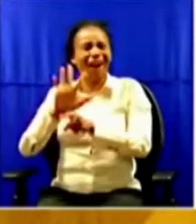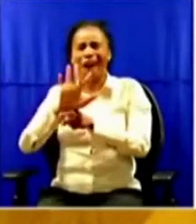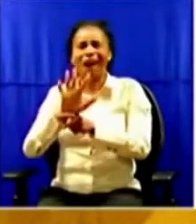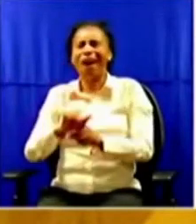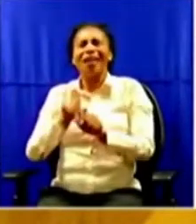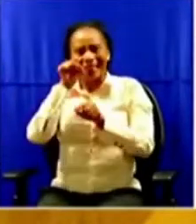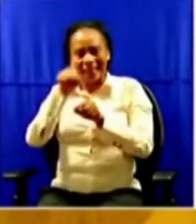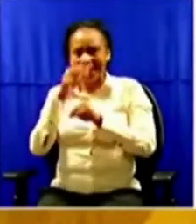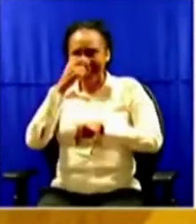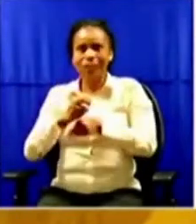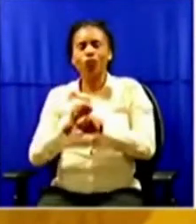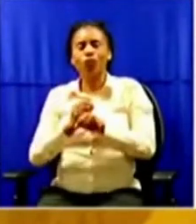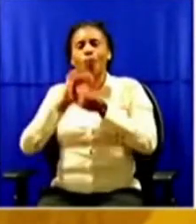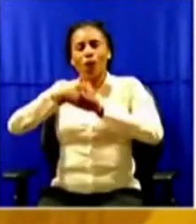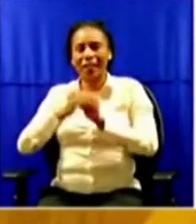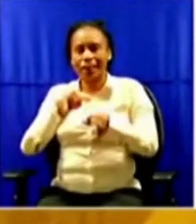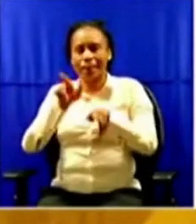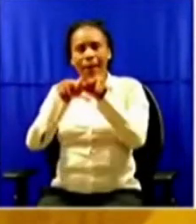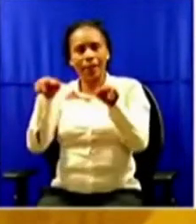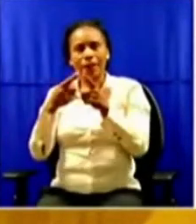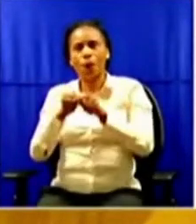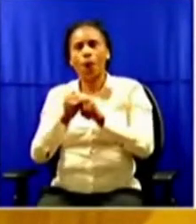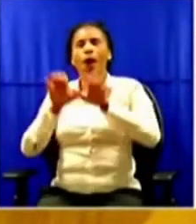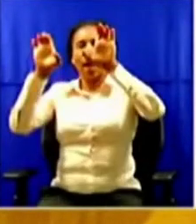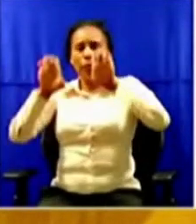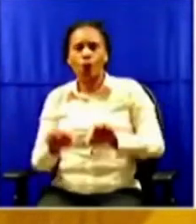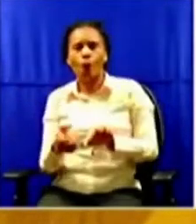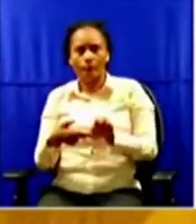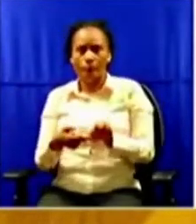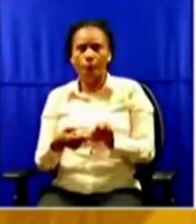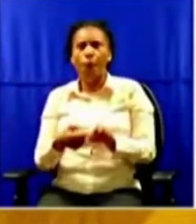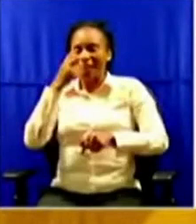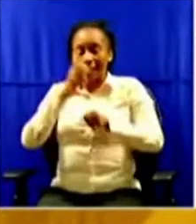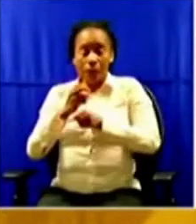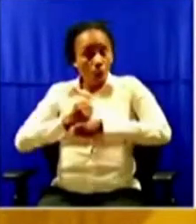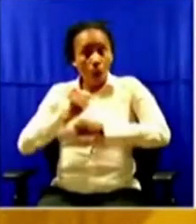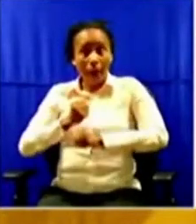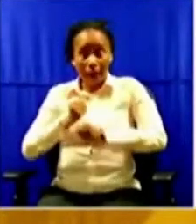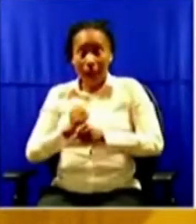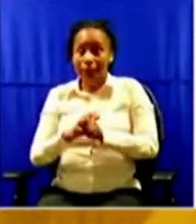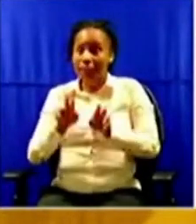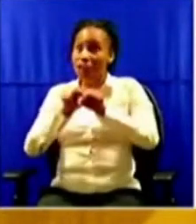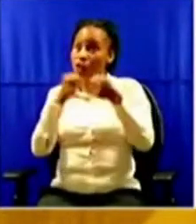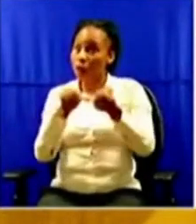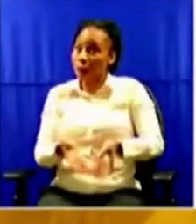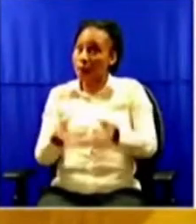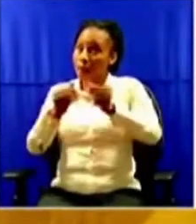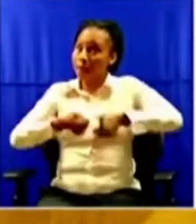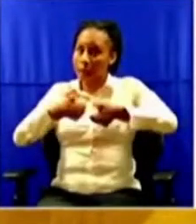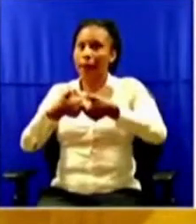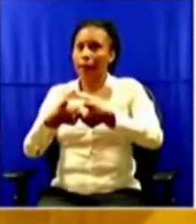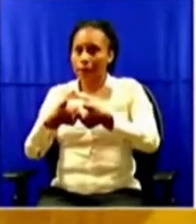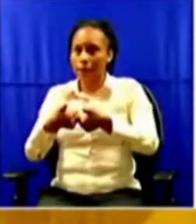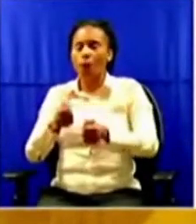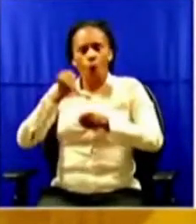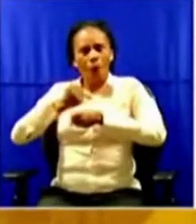Eskom. Working governments will be the engine of our national recovery. Working governments love small